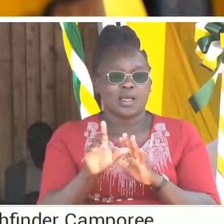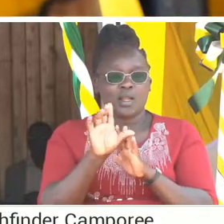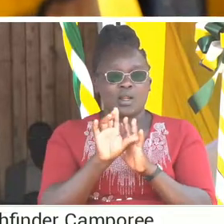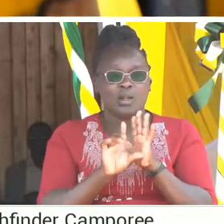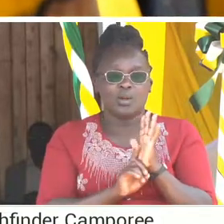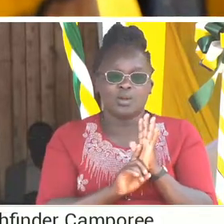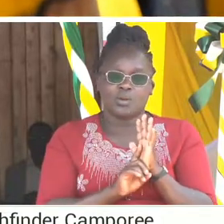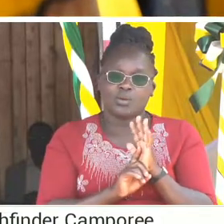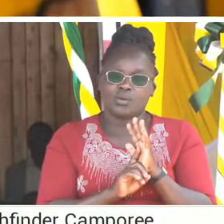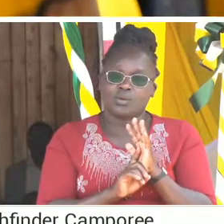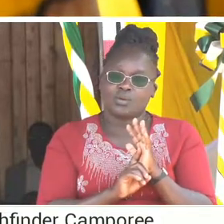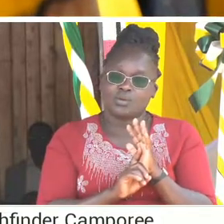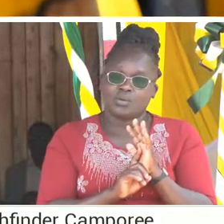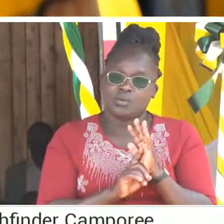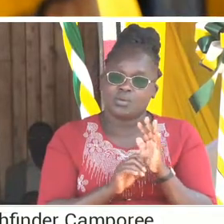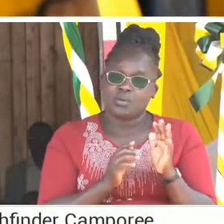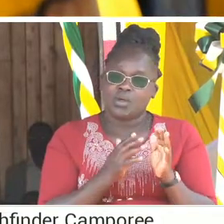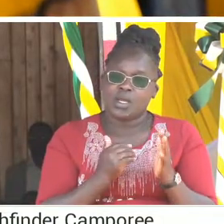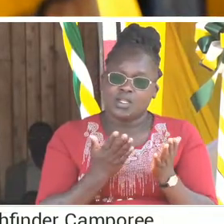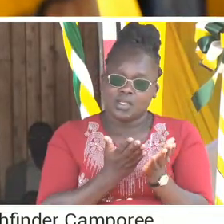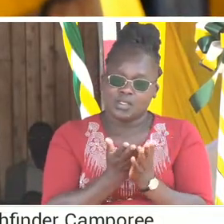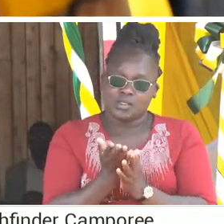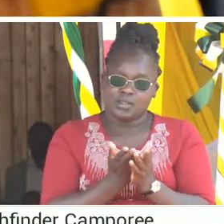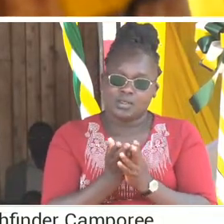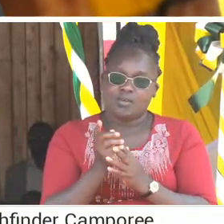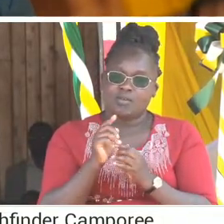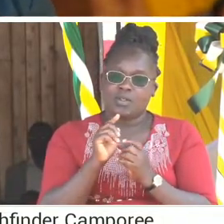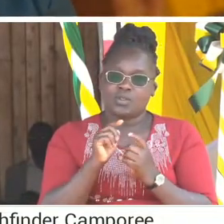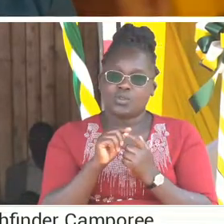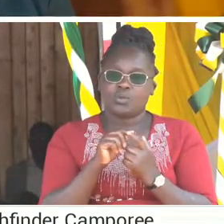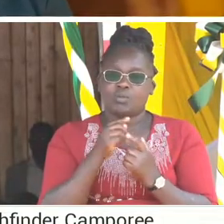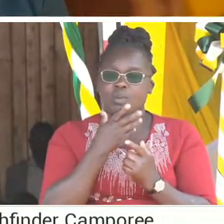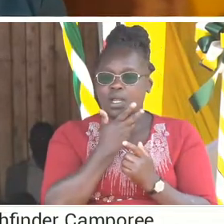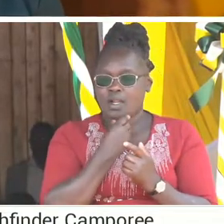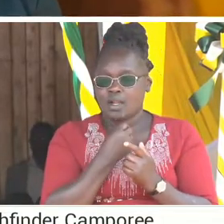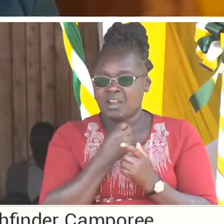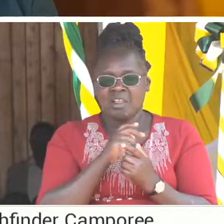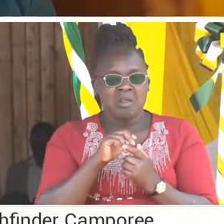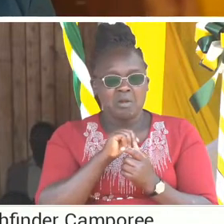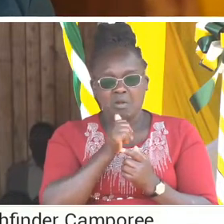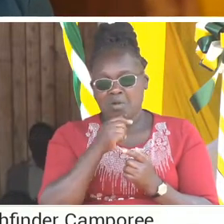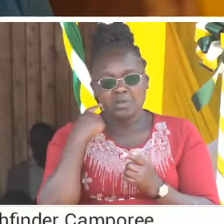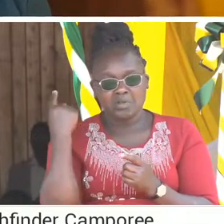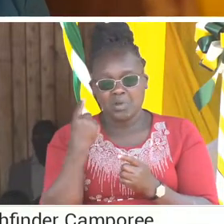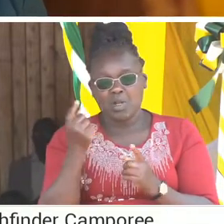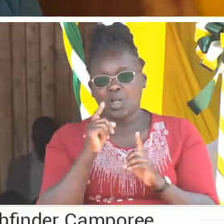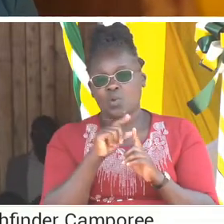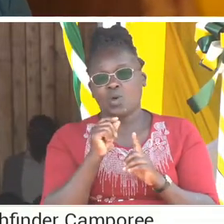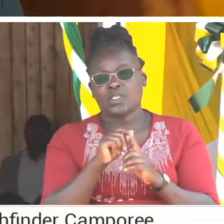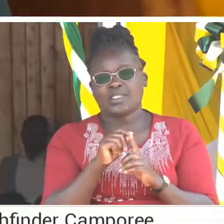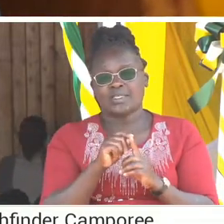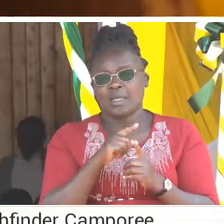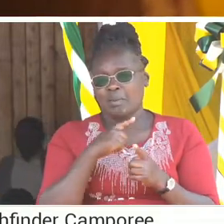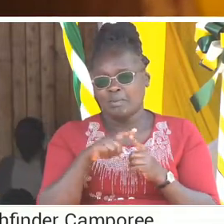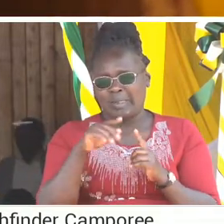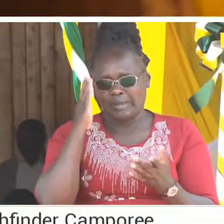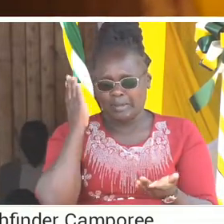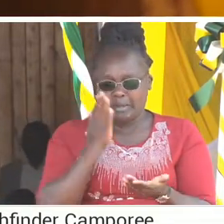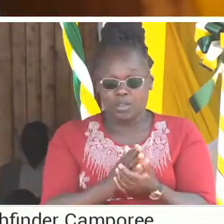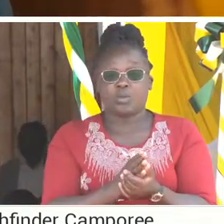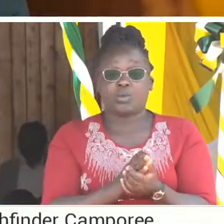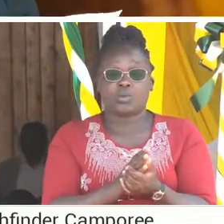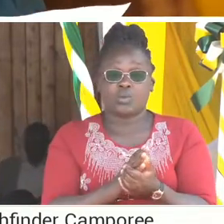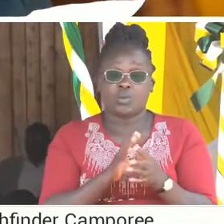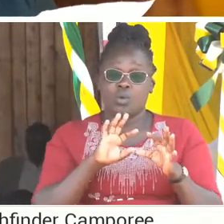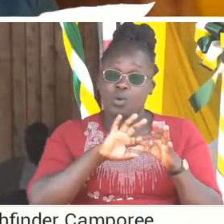are not mere words. They are a commitment. A commitment to live a life that reflects